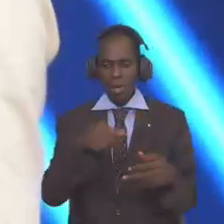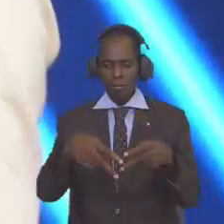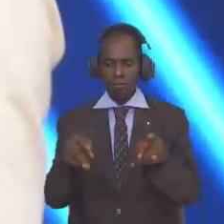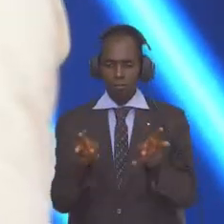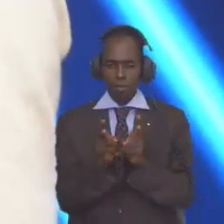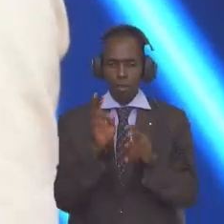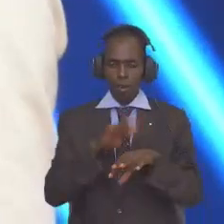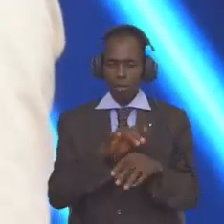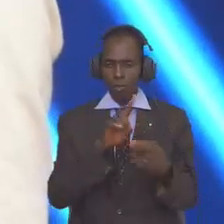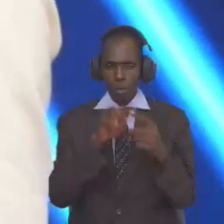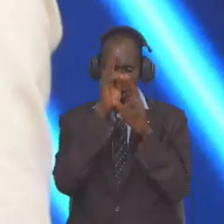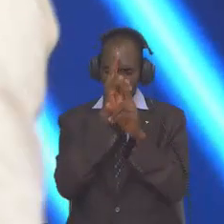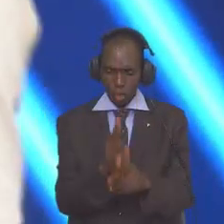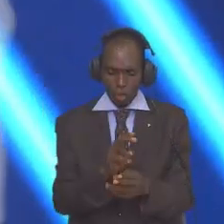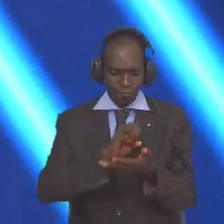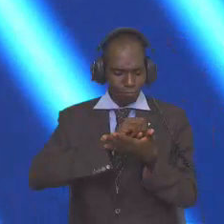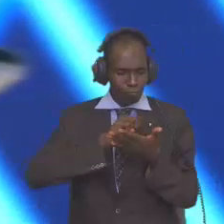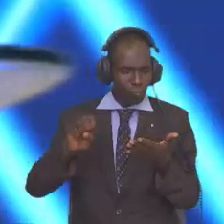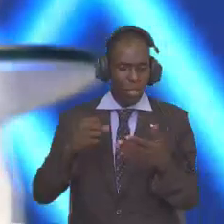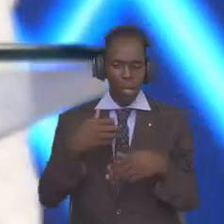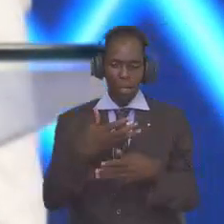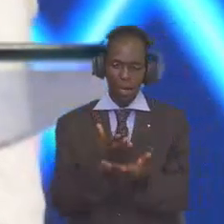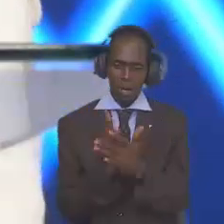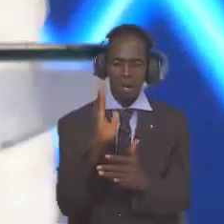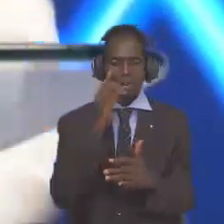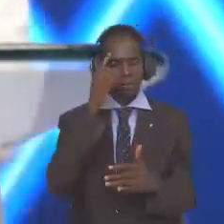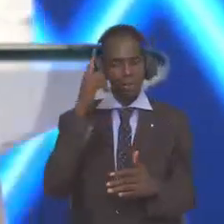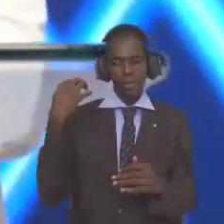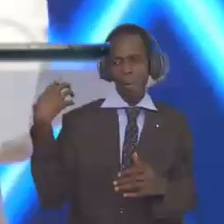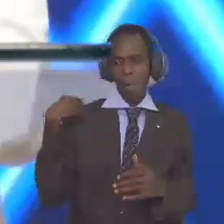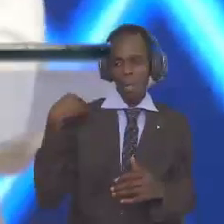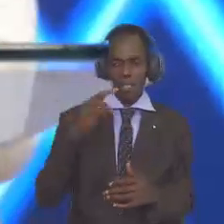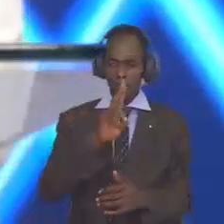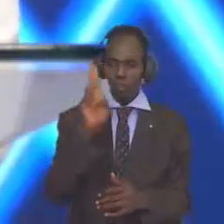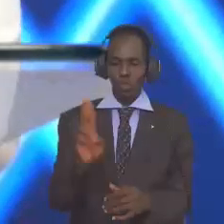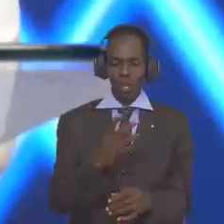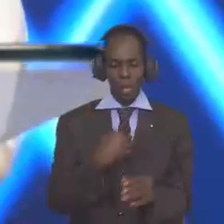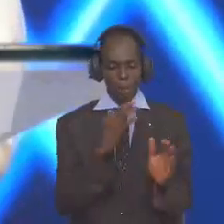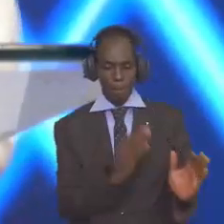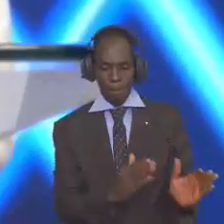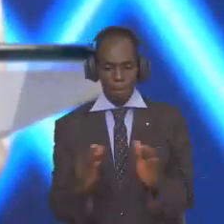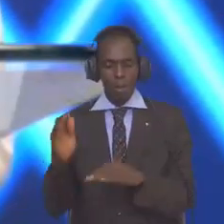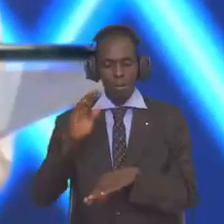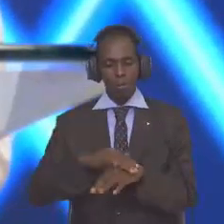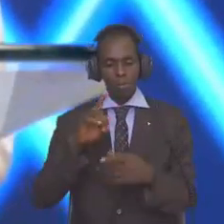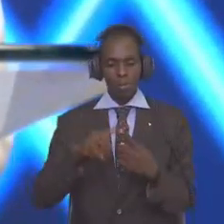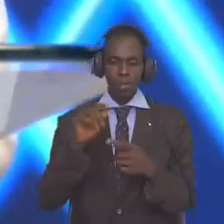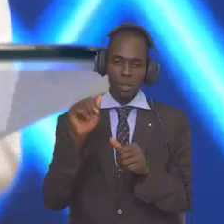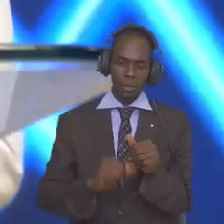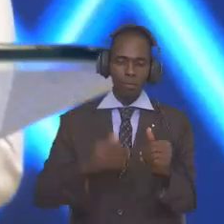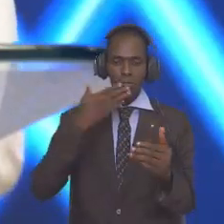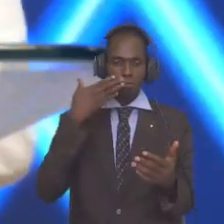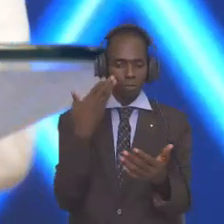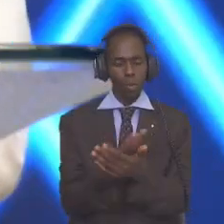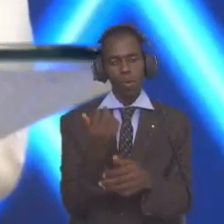honor, sanctified and meet for the master's use, and prepared unto every